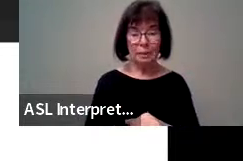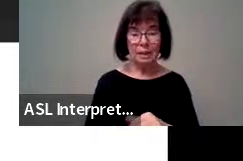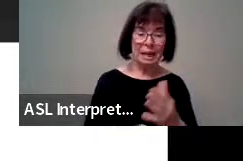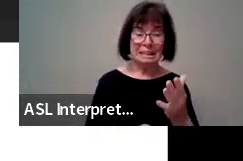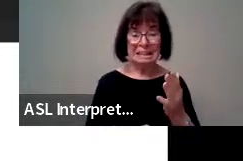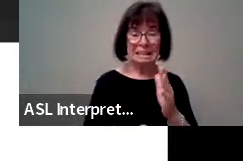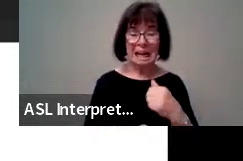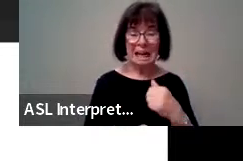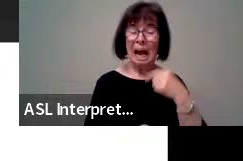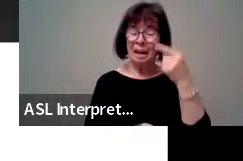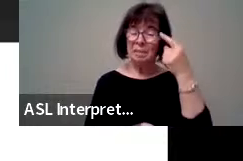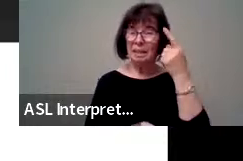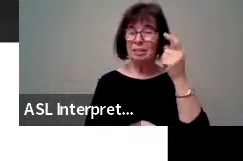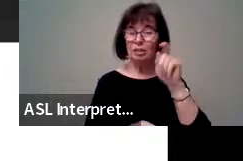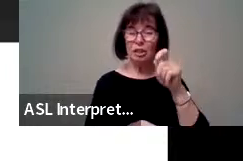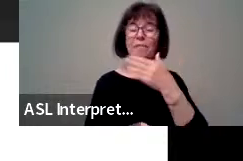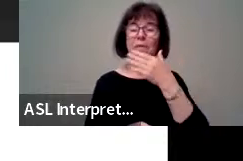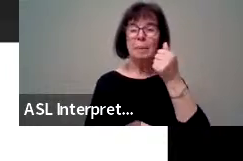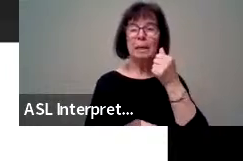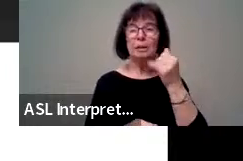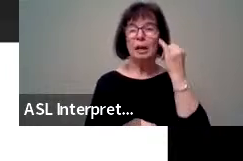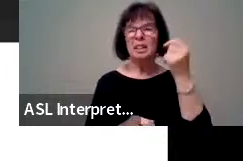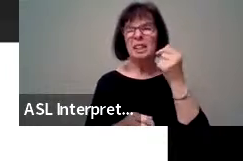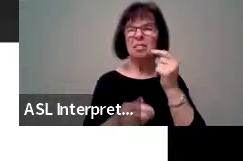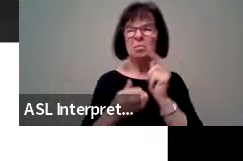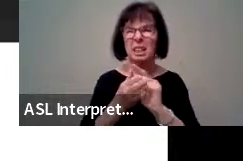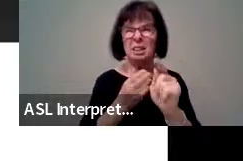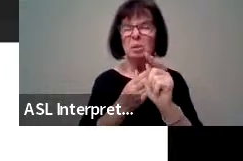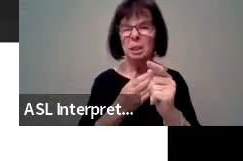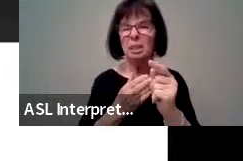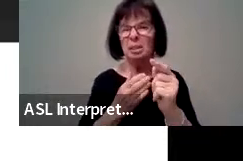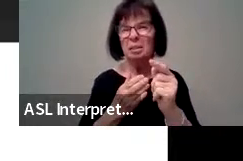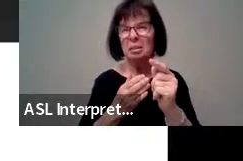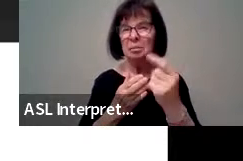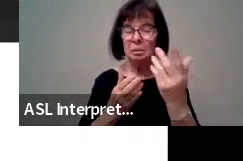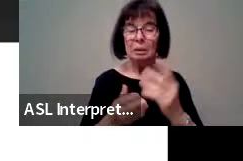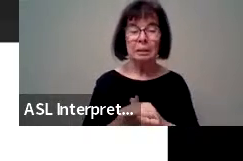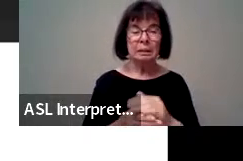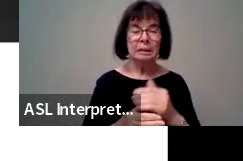I think we should have a better idea in the next week or so. Next slide.